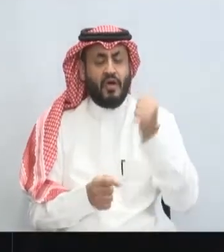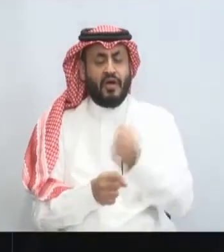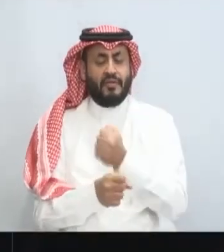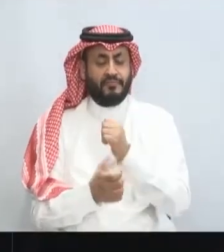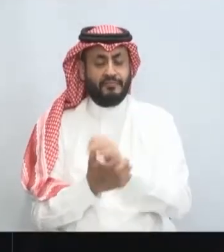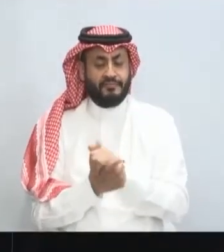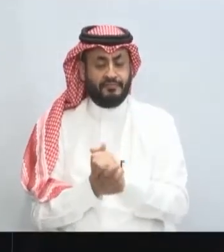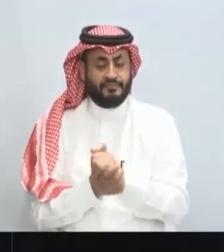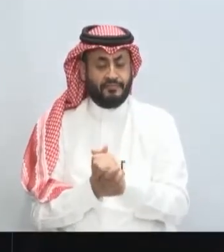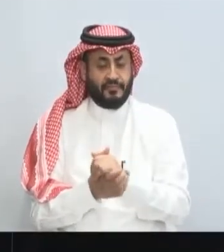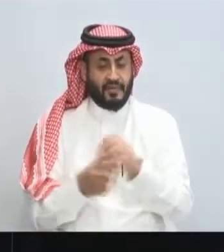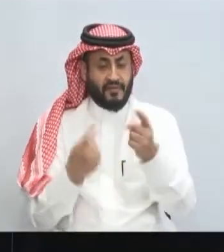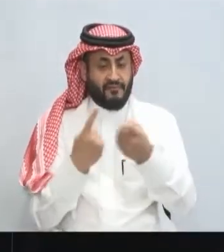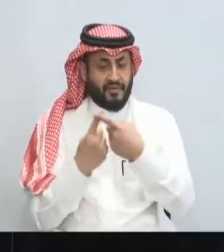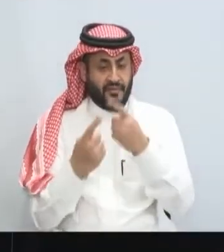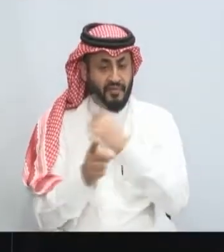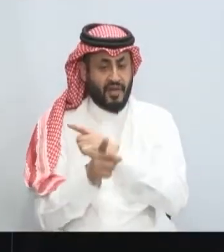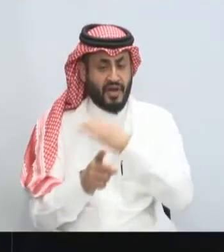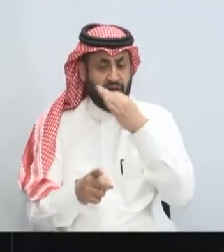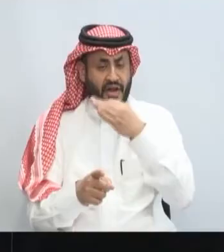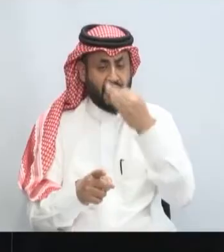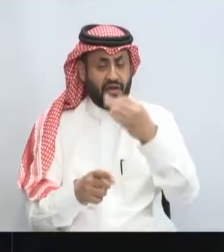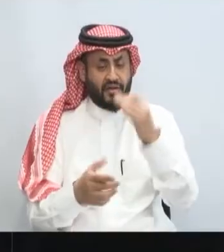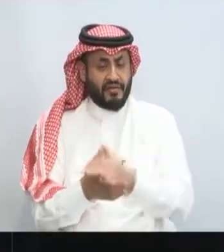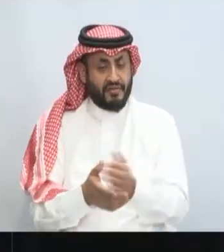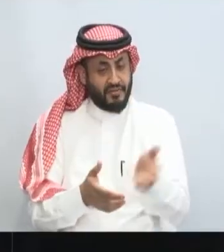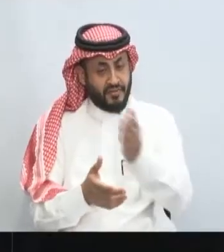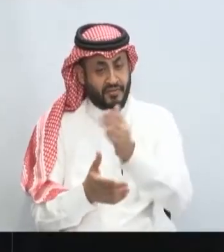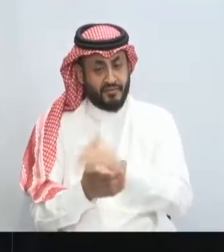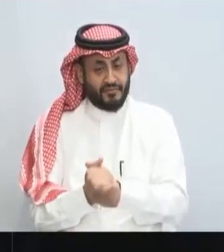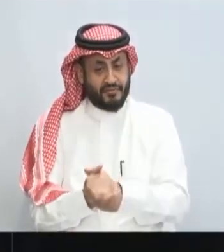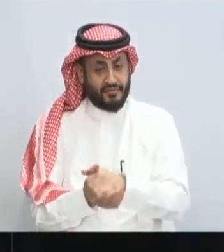I'm going to chant first. After I do,